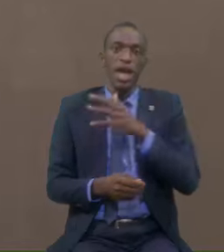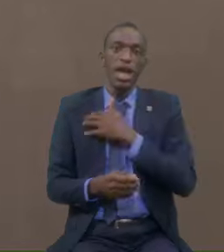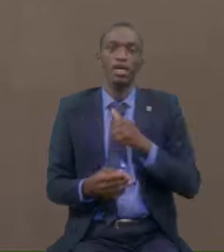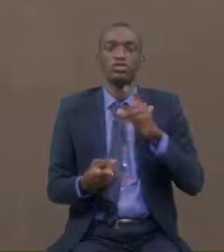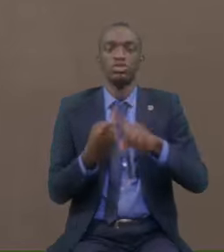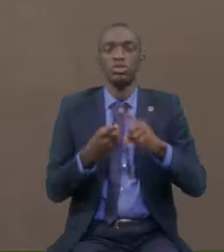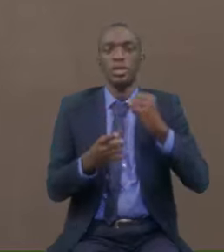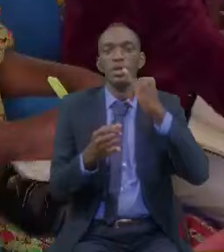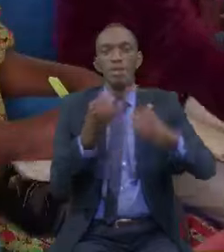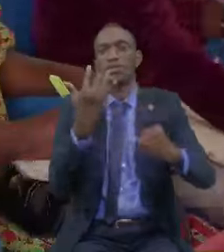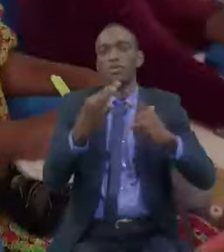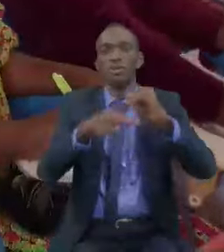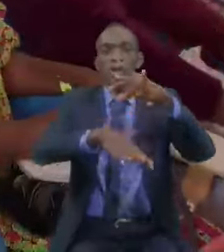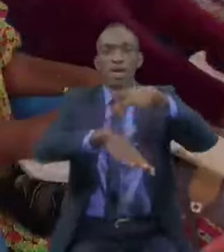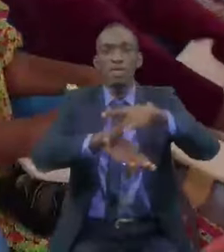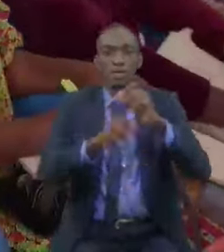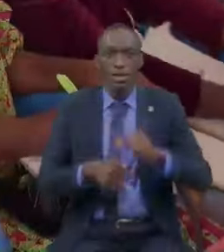Can I hear an amen?